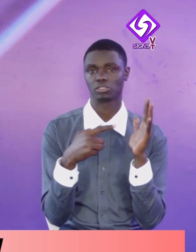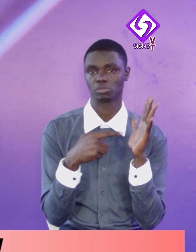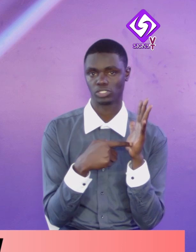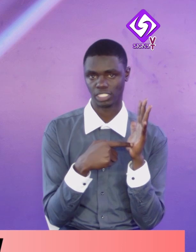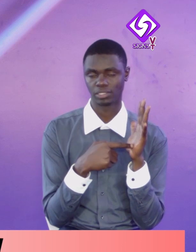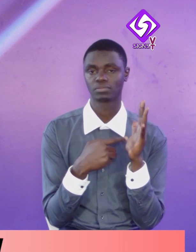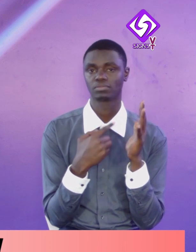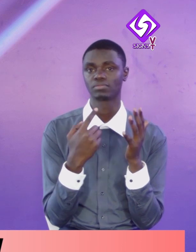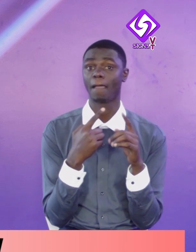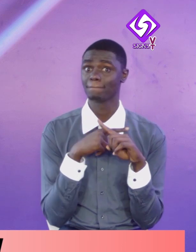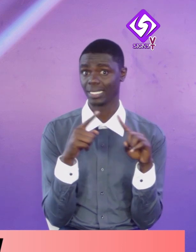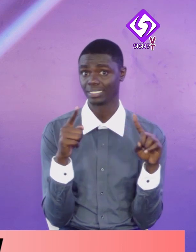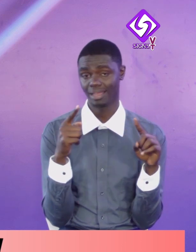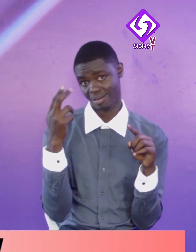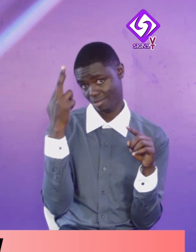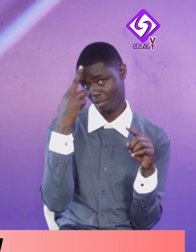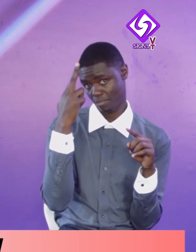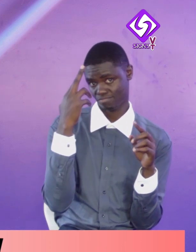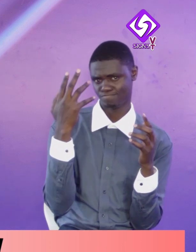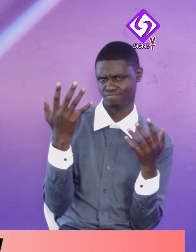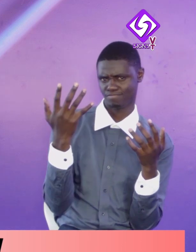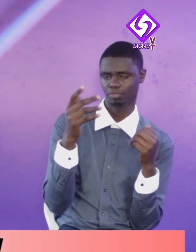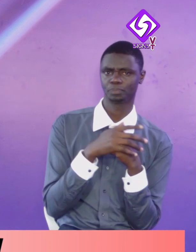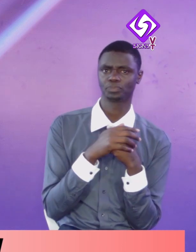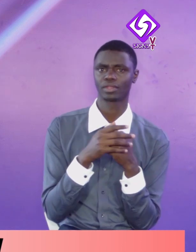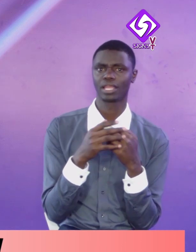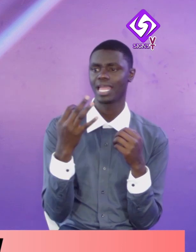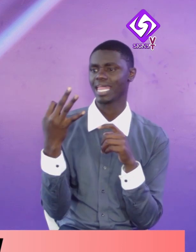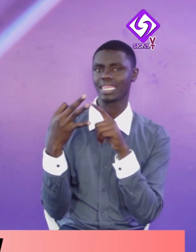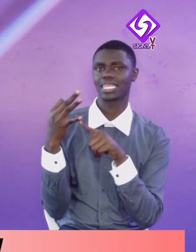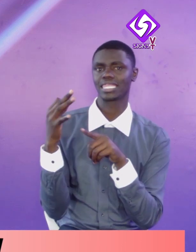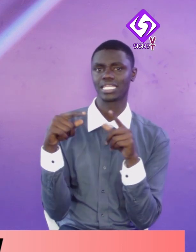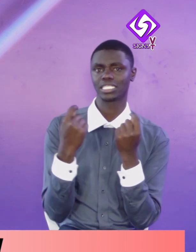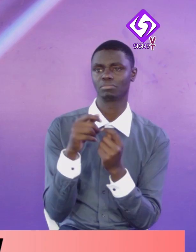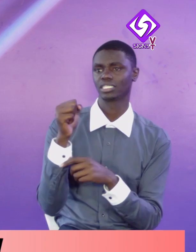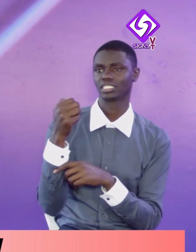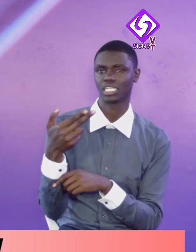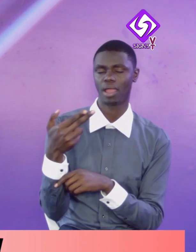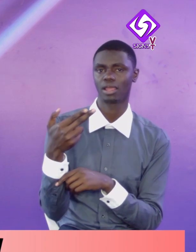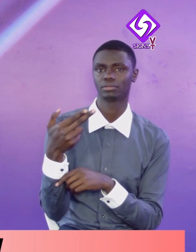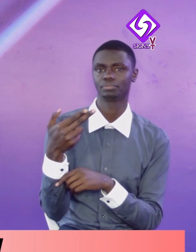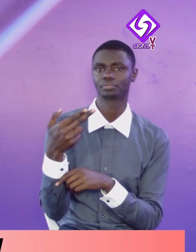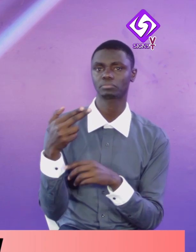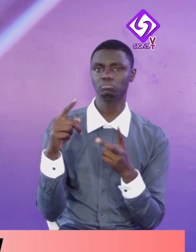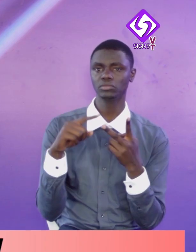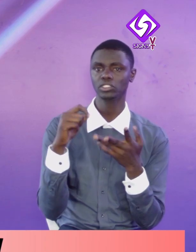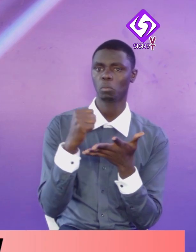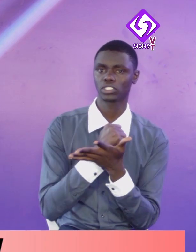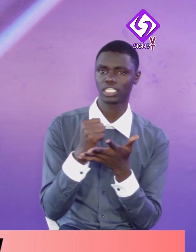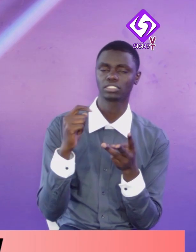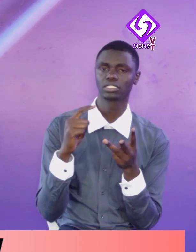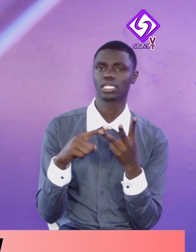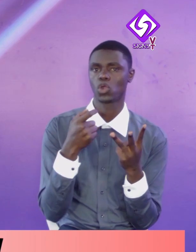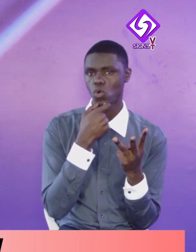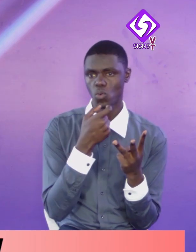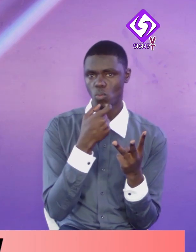also. But remember, the three teams, that is Shabana, Posta Rangers and Gor Mahia have